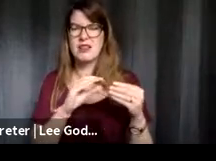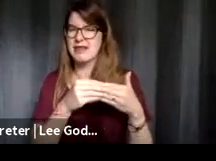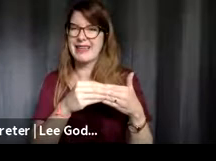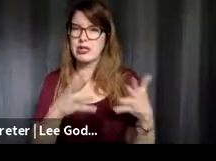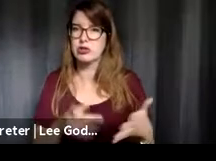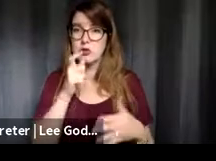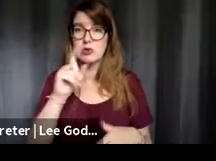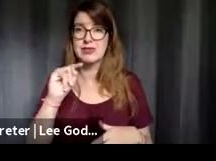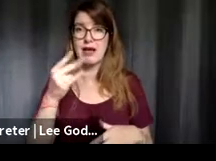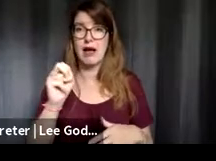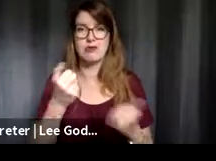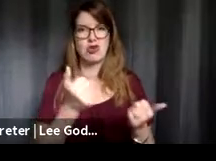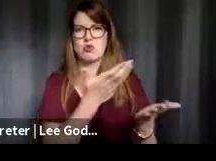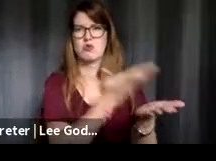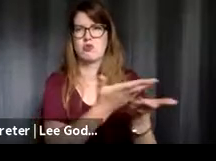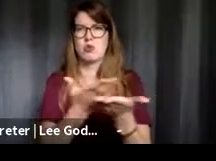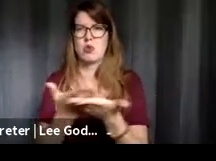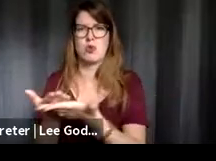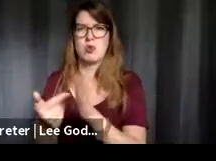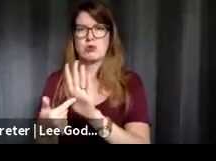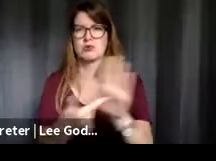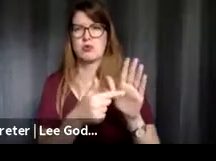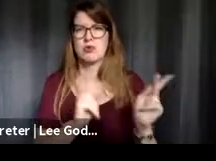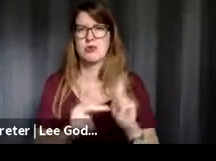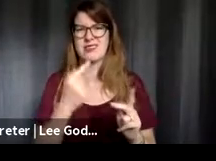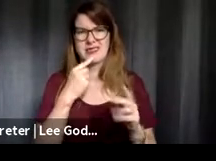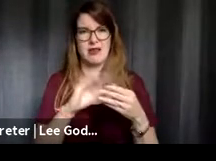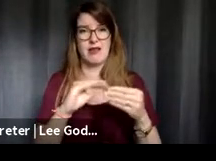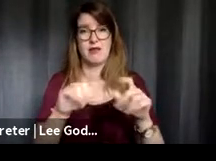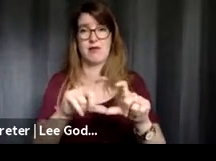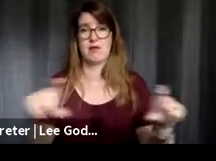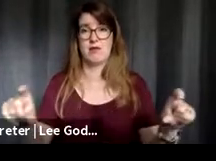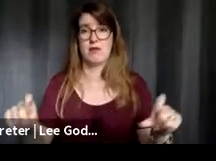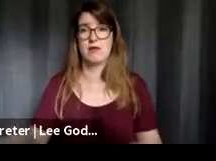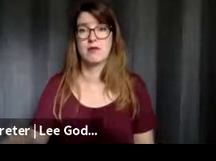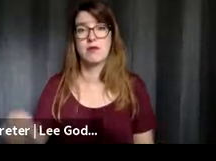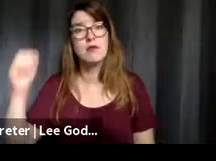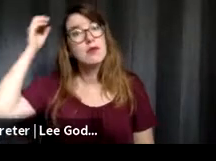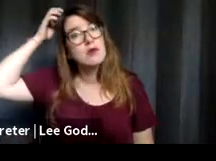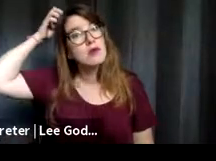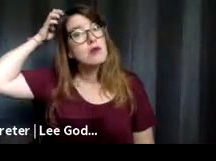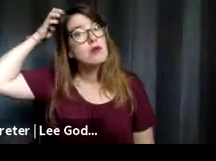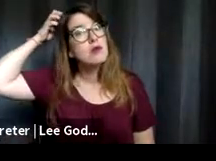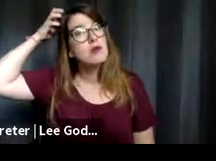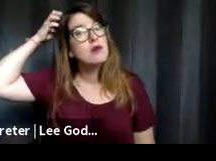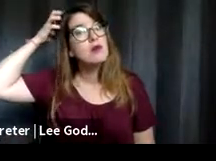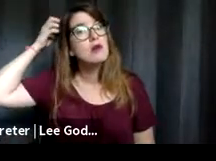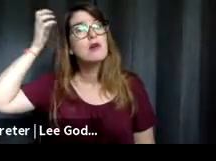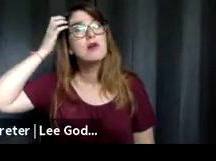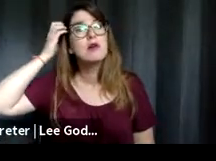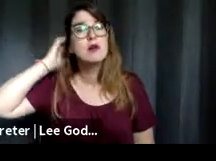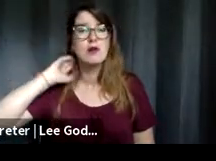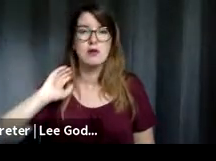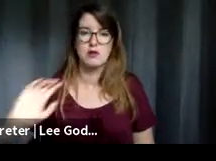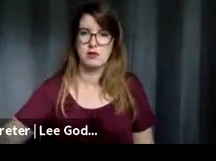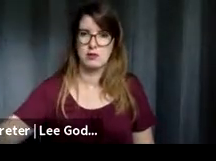they were to people around them. And he said this, "You are careful to tithe even the tiniest income from your herb gardens, but you